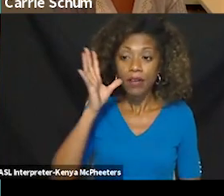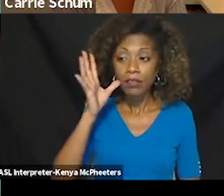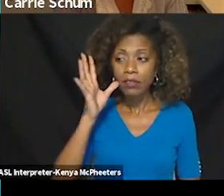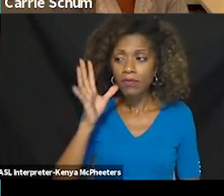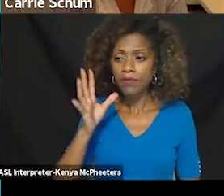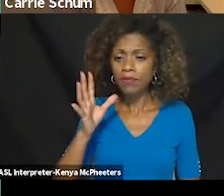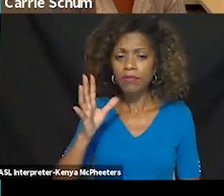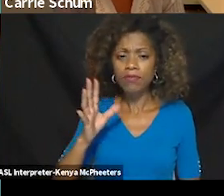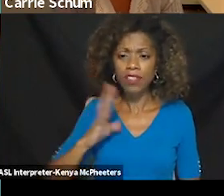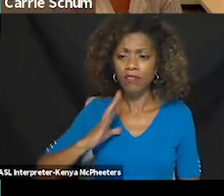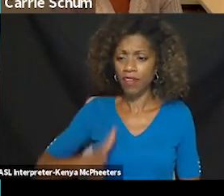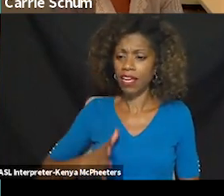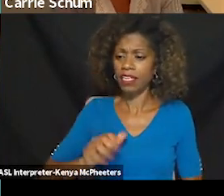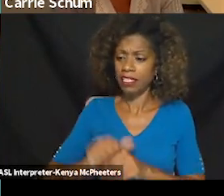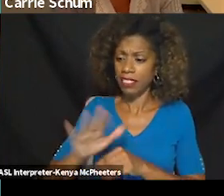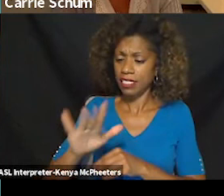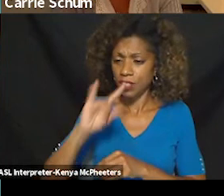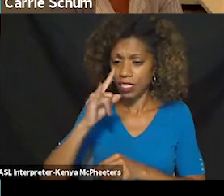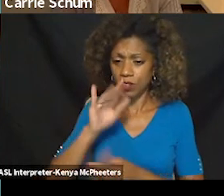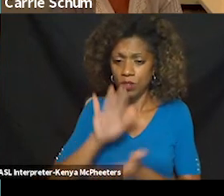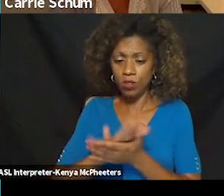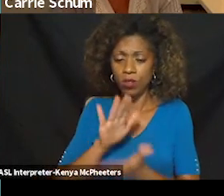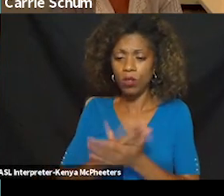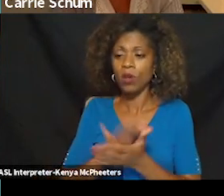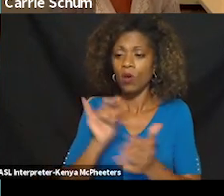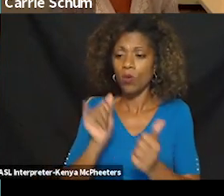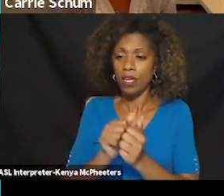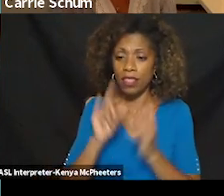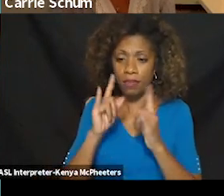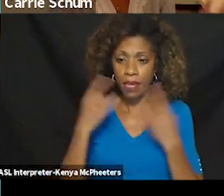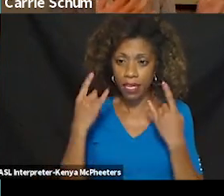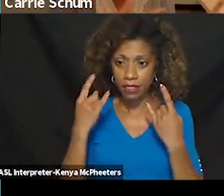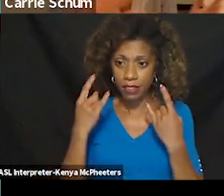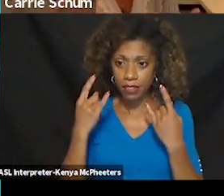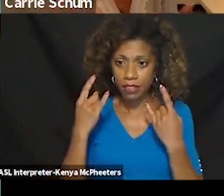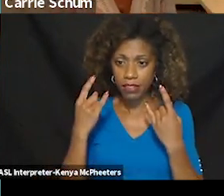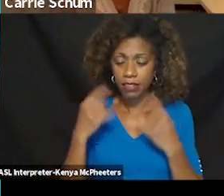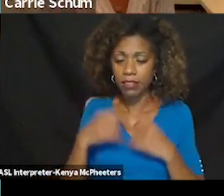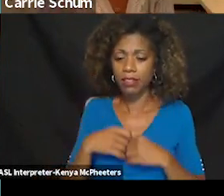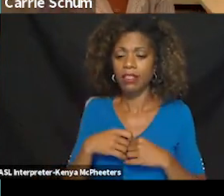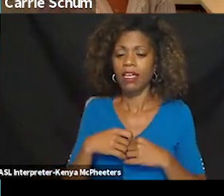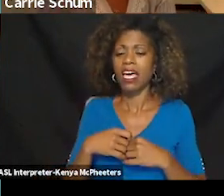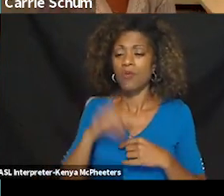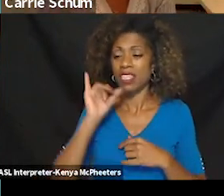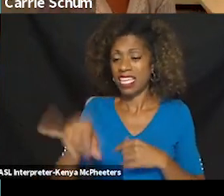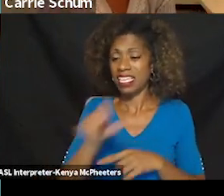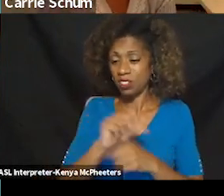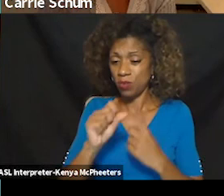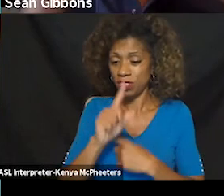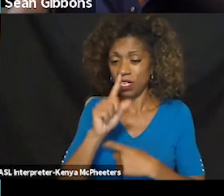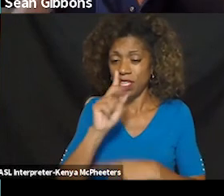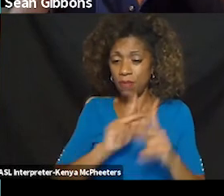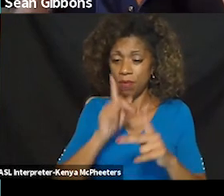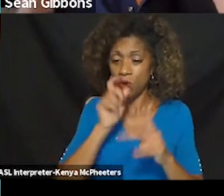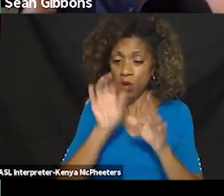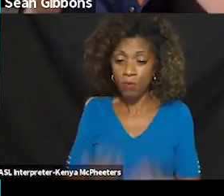so, again, that's a misleading headline. There's no war going on among the people who actually matter, which are parents and kids. So we are seeing